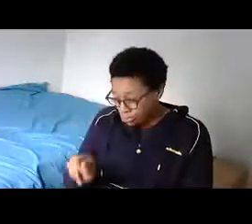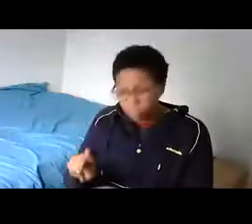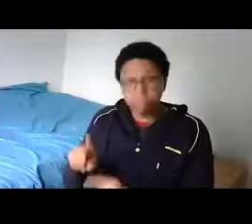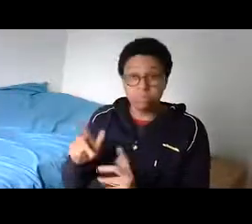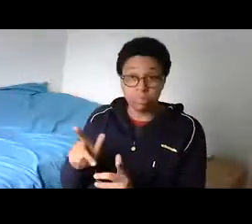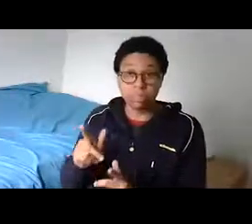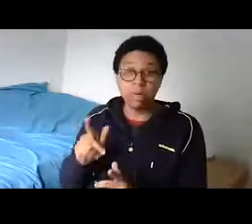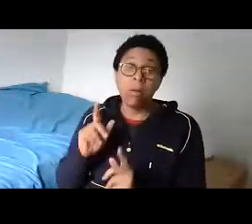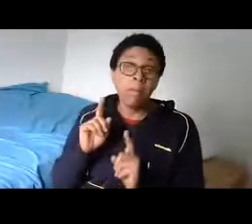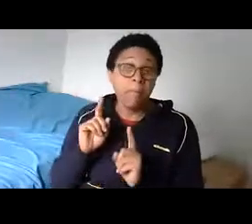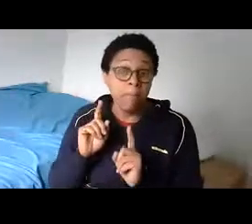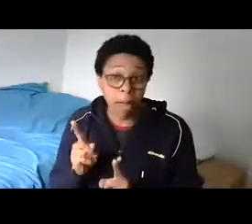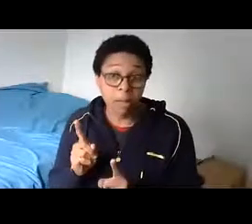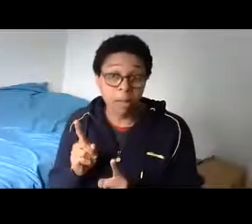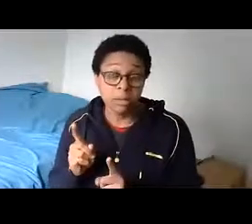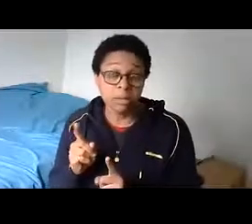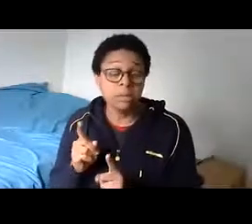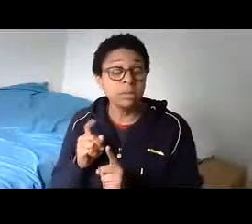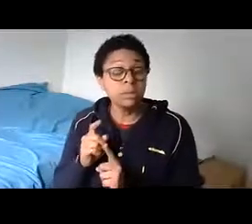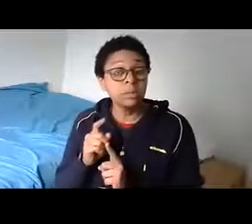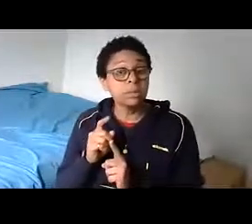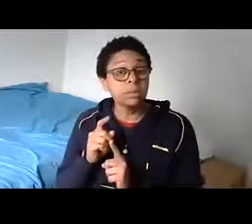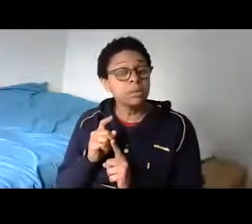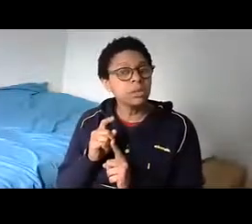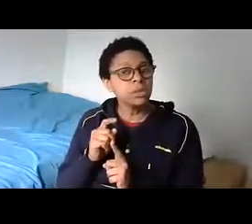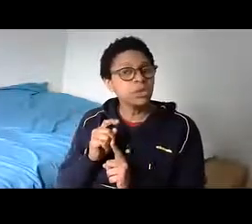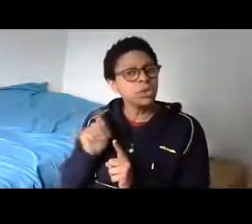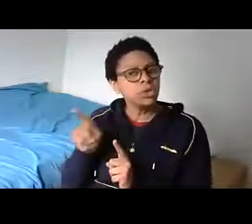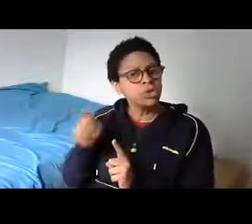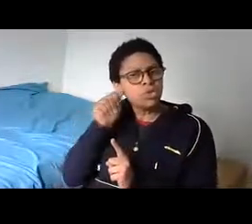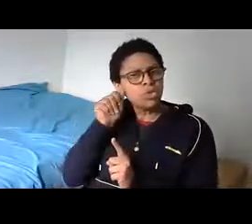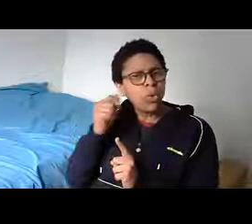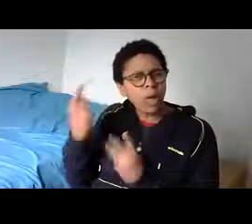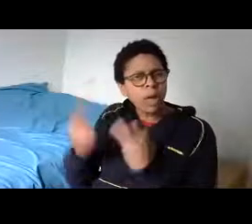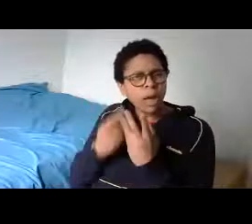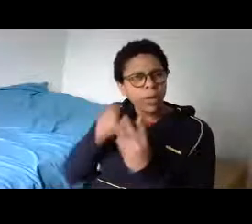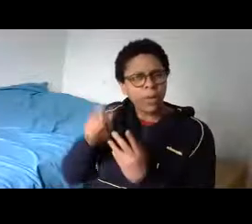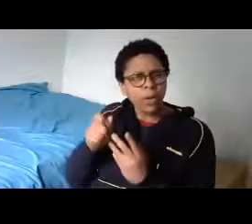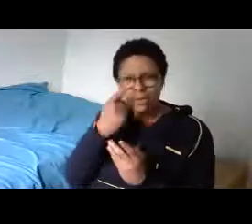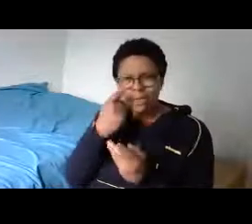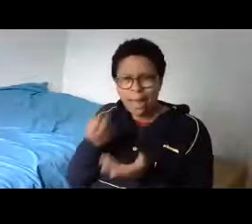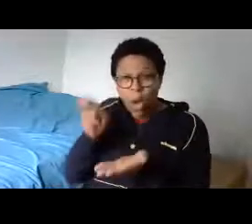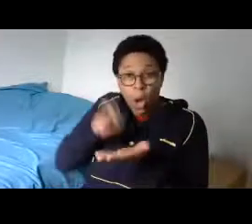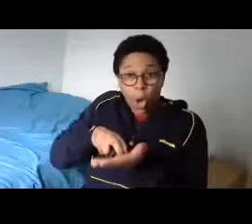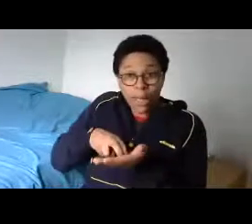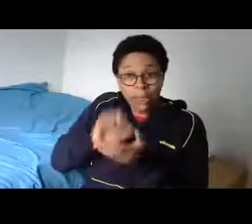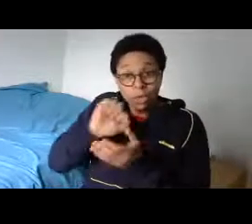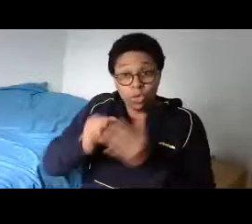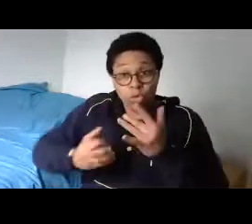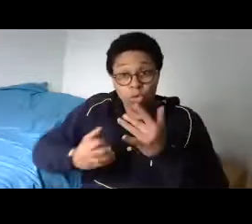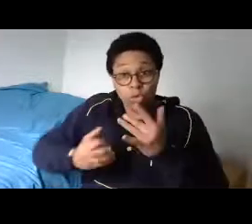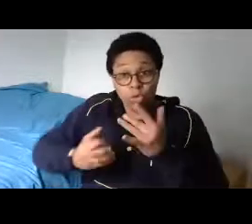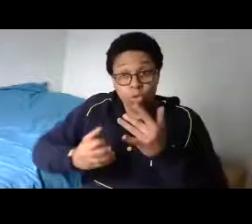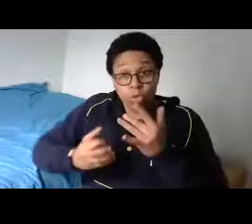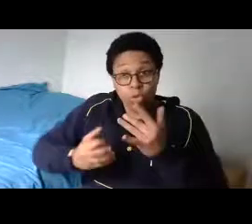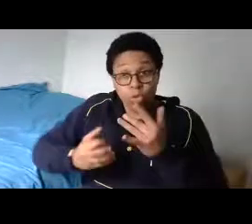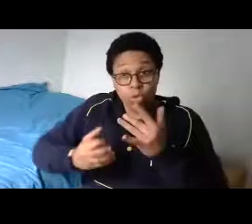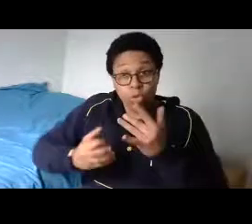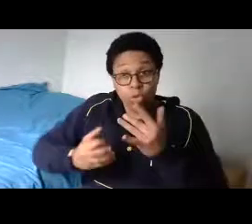But just knowing that someone could log in all the time effectively to